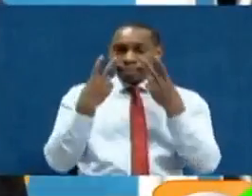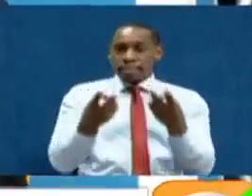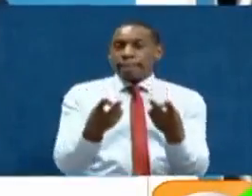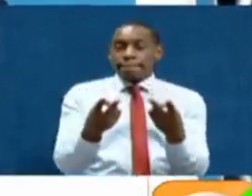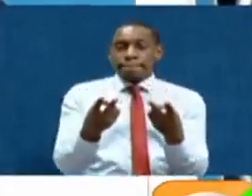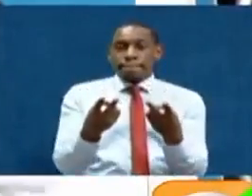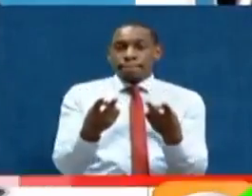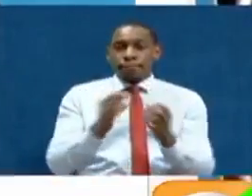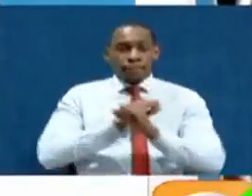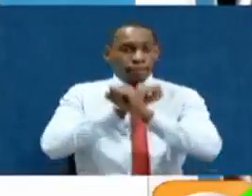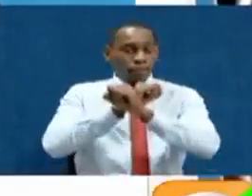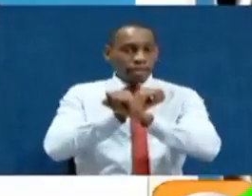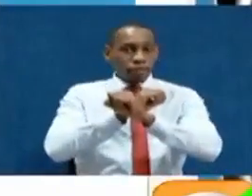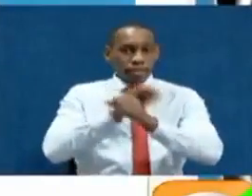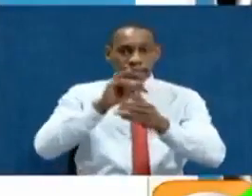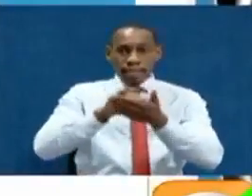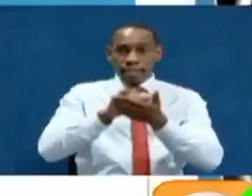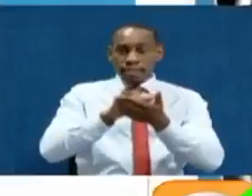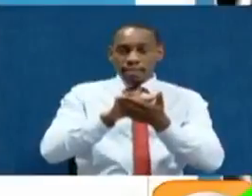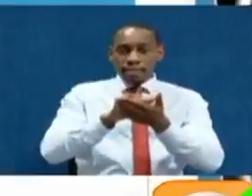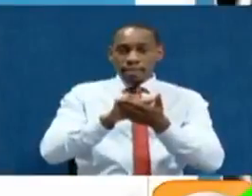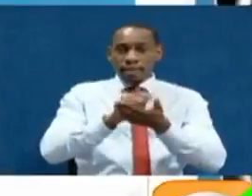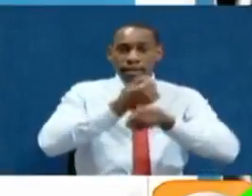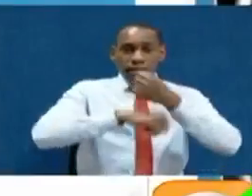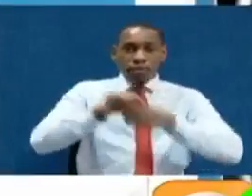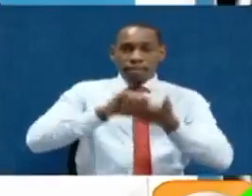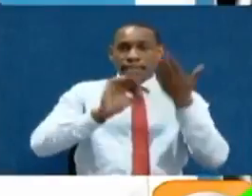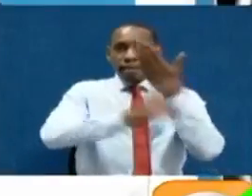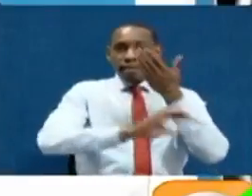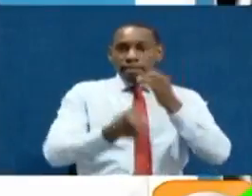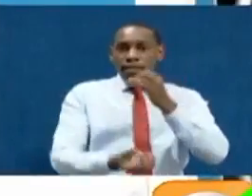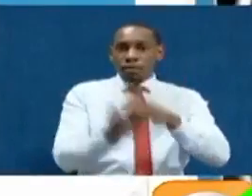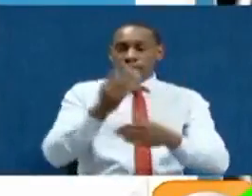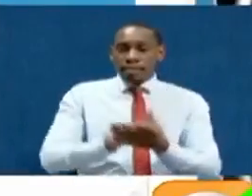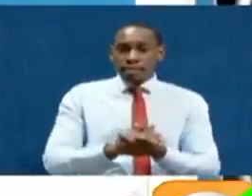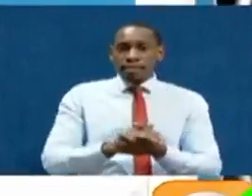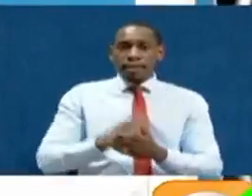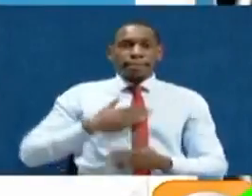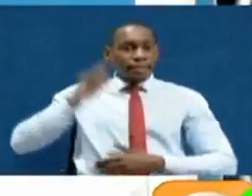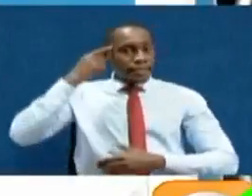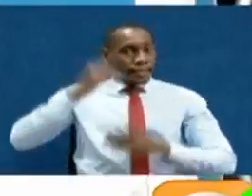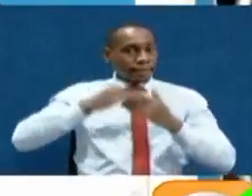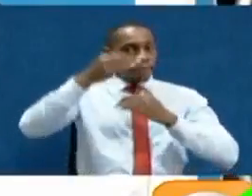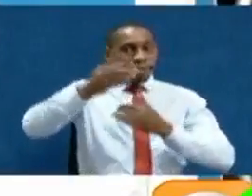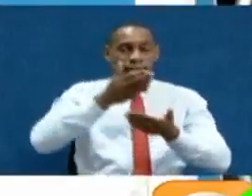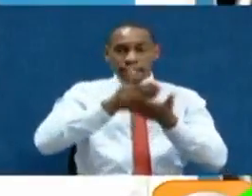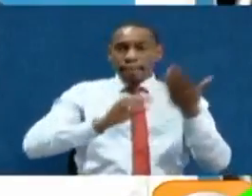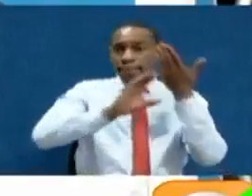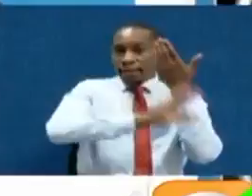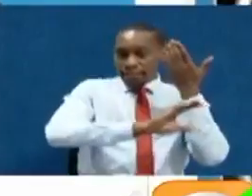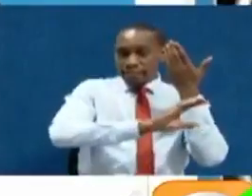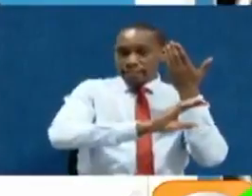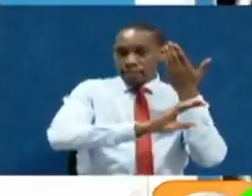of protectionist measures that the countries have put in place. So we think going forward, some